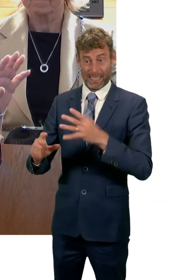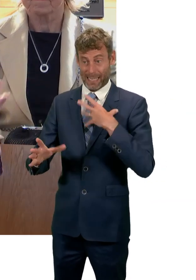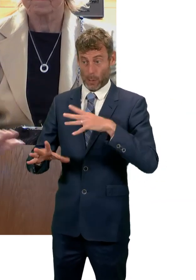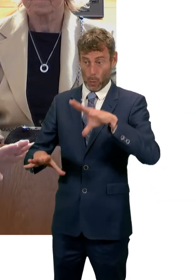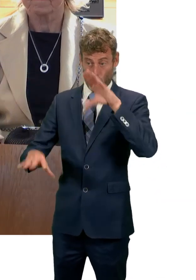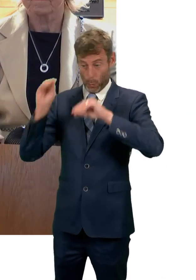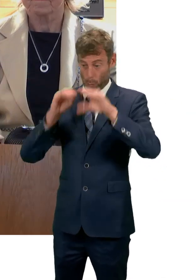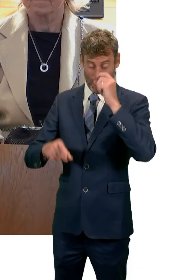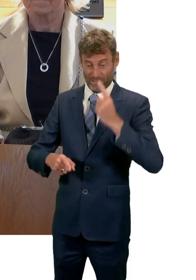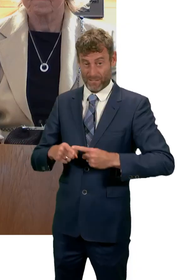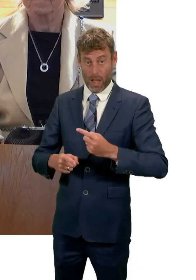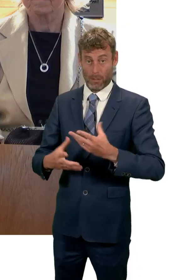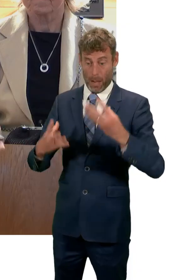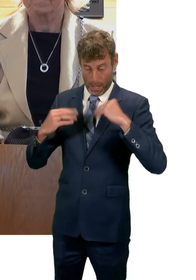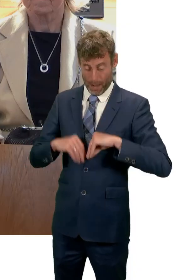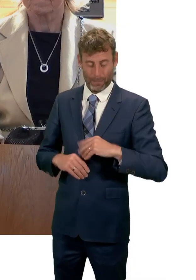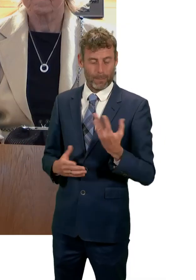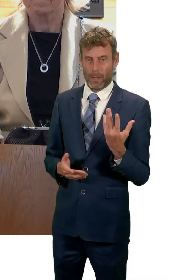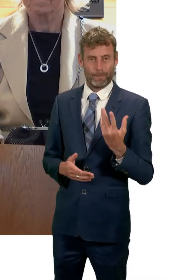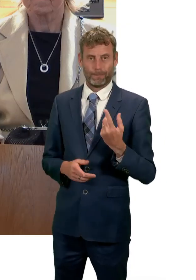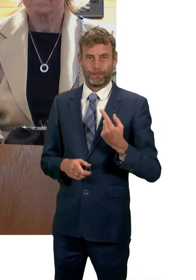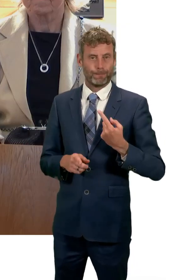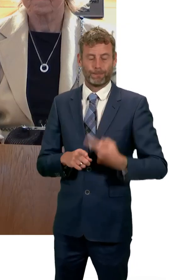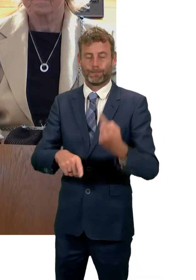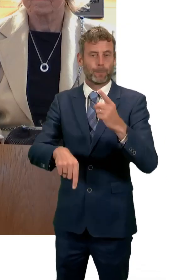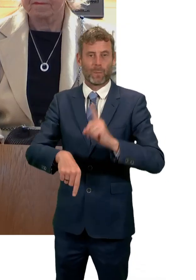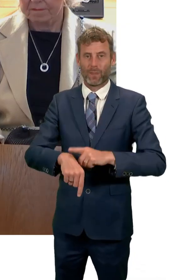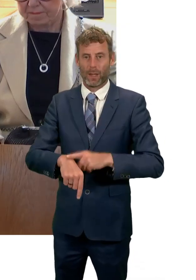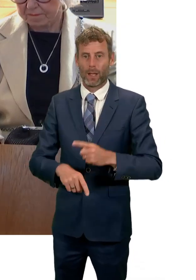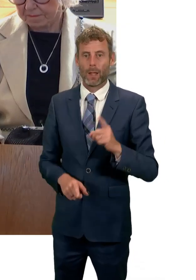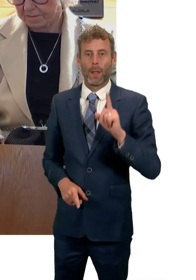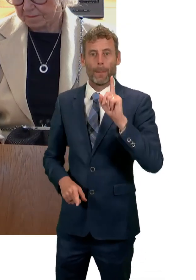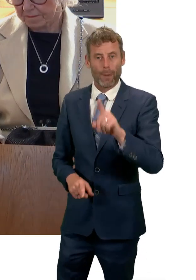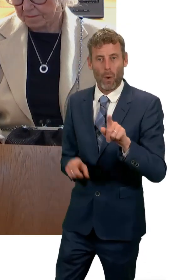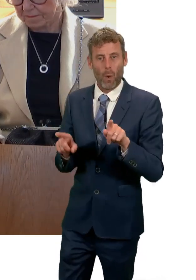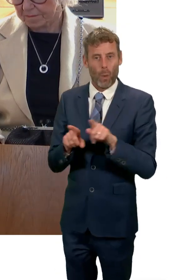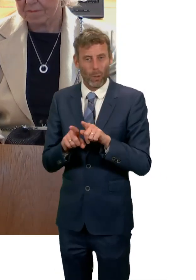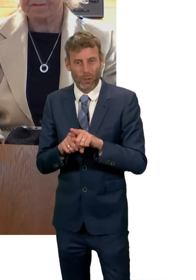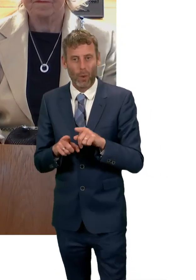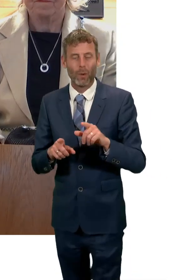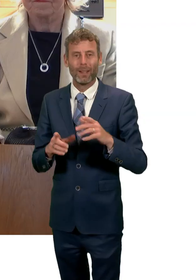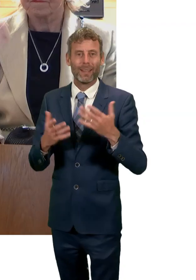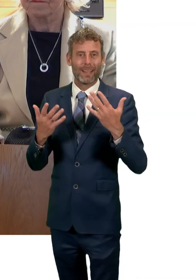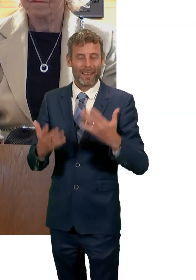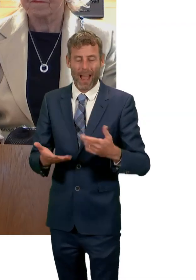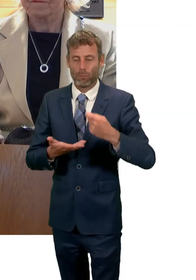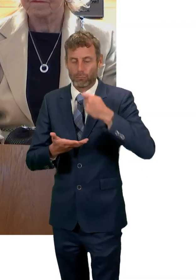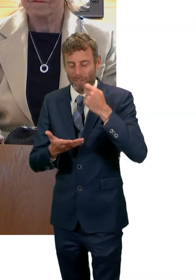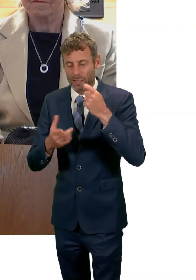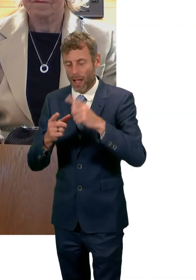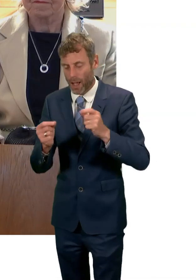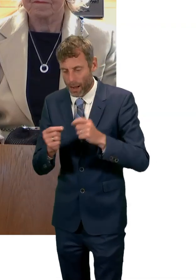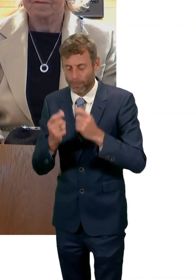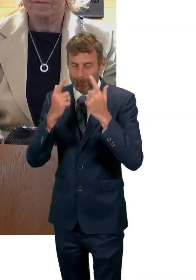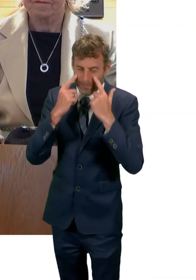reflection of what's out there because financial constraints, you don't want to be binning it. Breakfast clubs hear all that